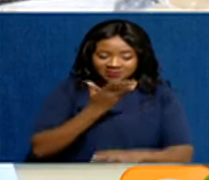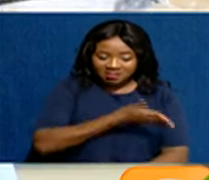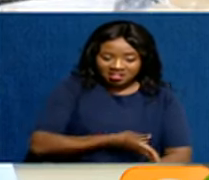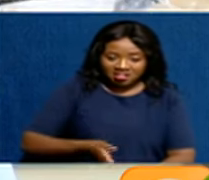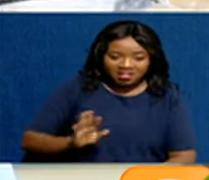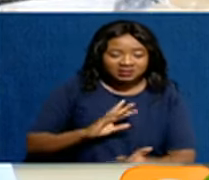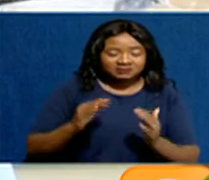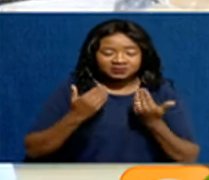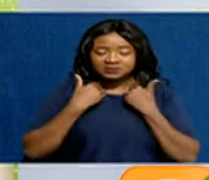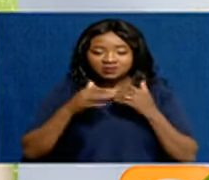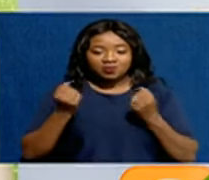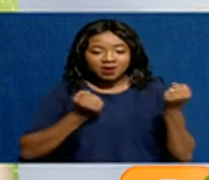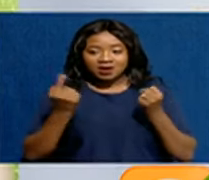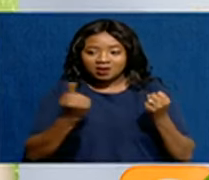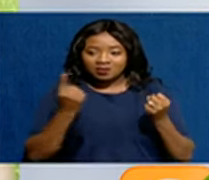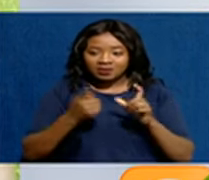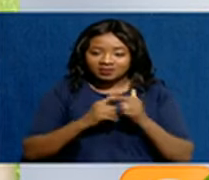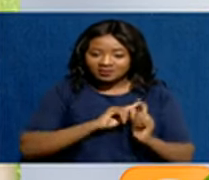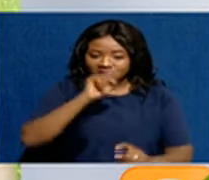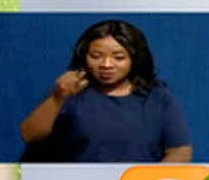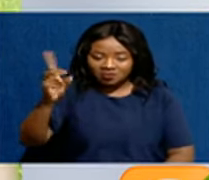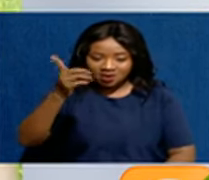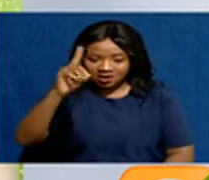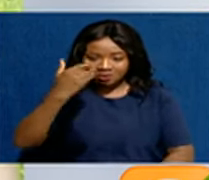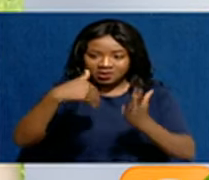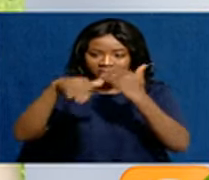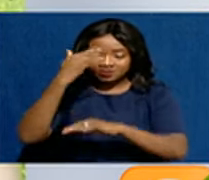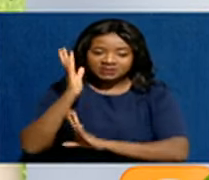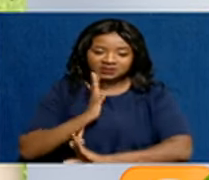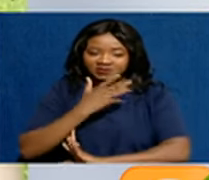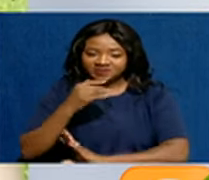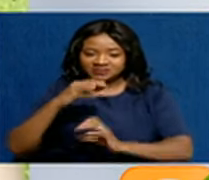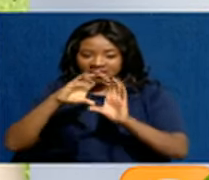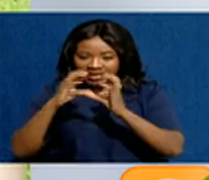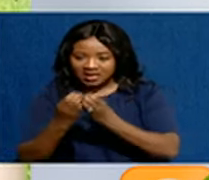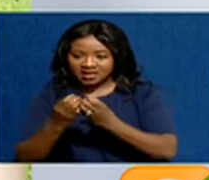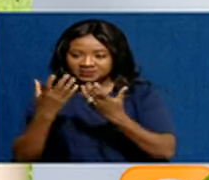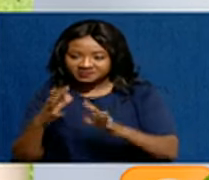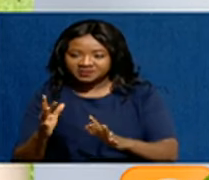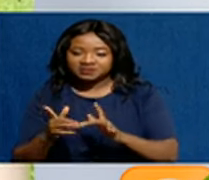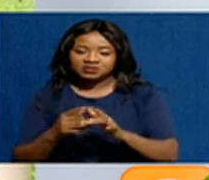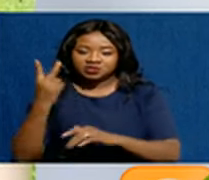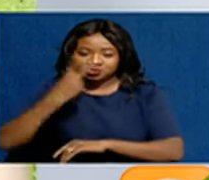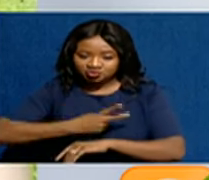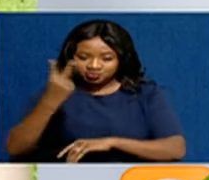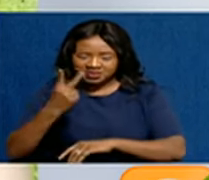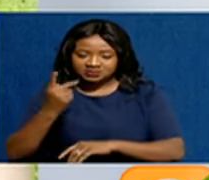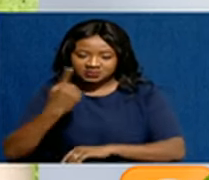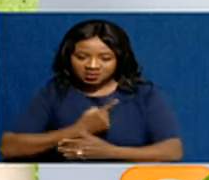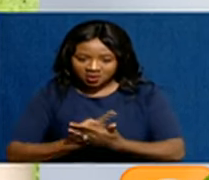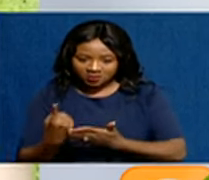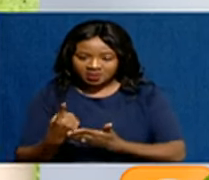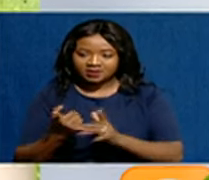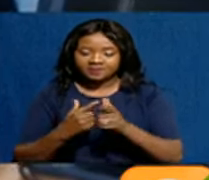tu kwa gari naenda to Nairobi Kenyatta University na attend classes 2 days in a week,